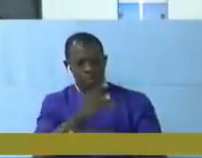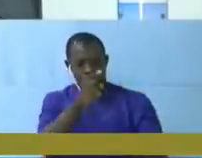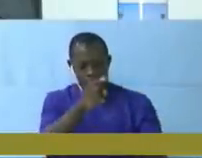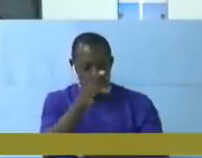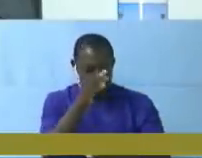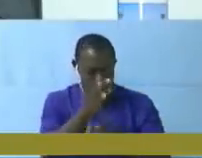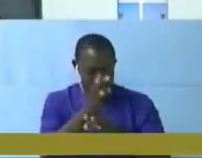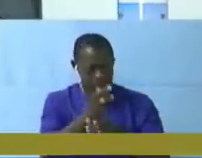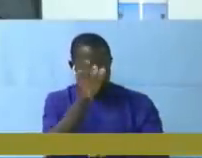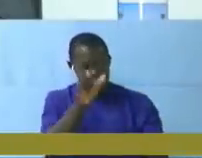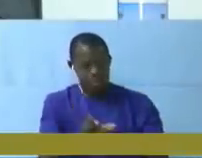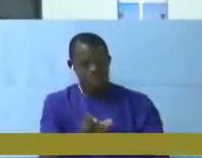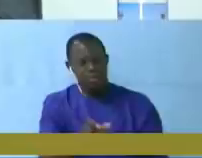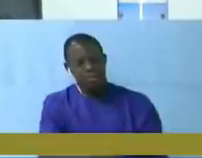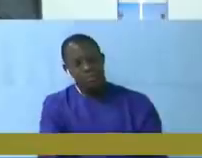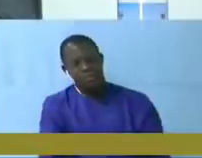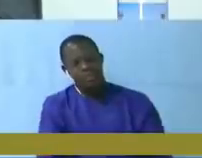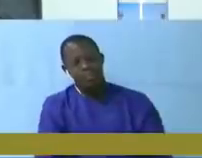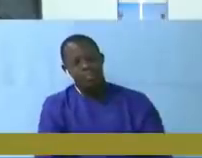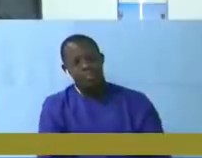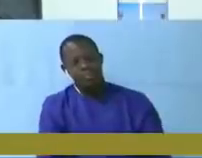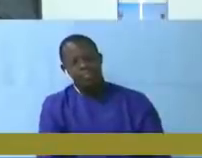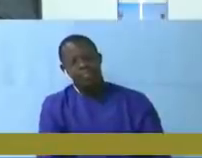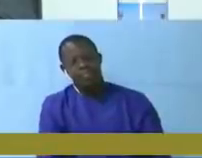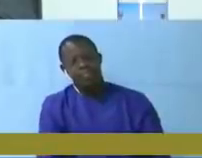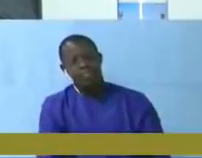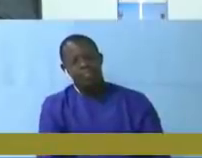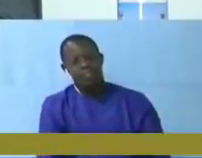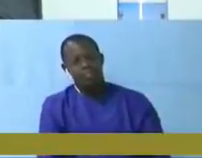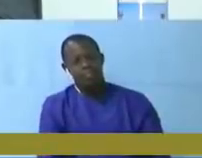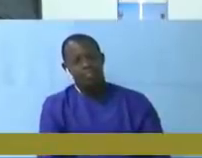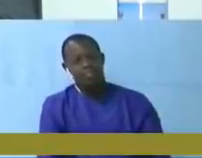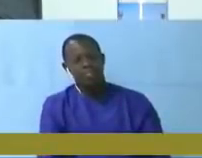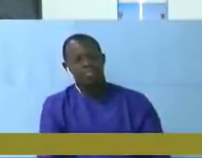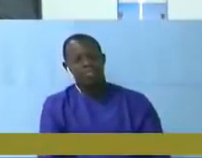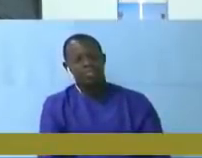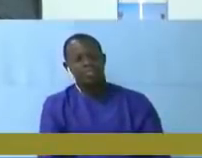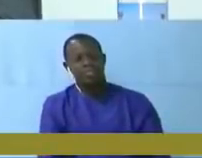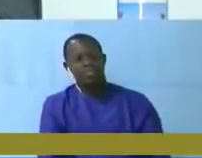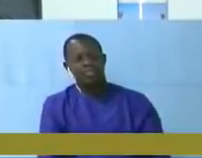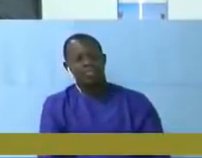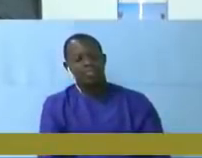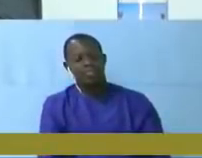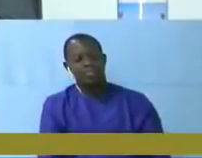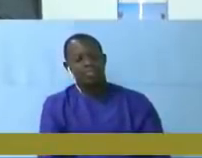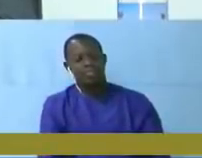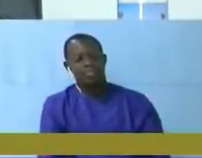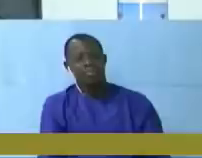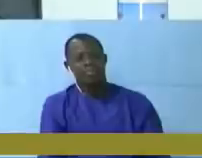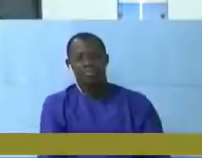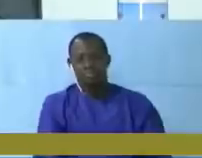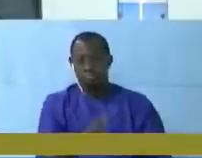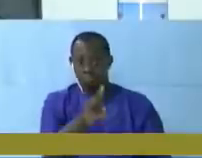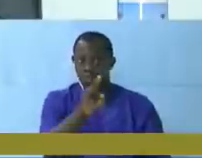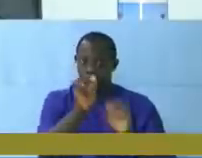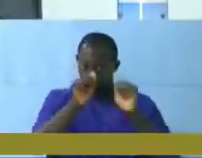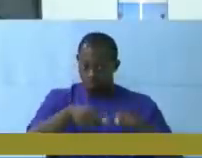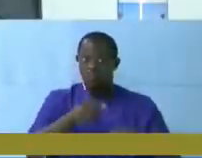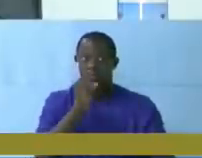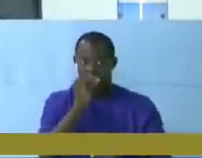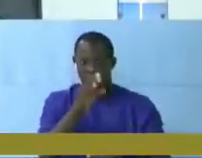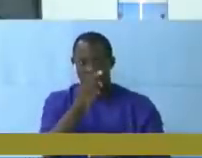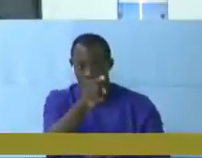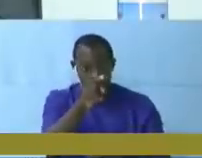wali loi yi nga xamne mom la rew Gambia di doxé, you would say that you are really very